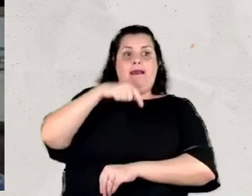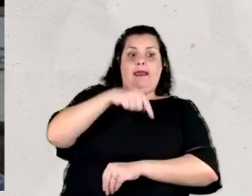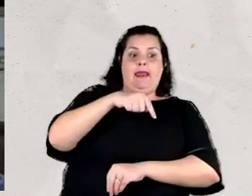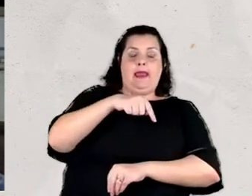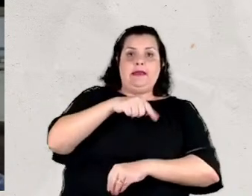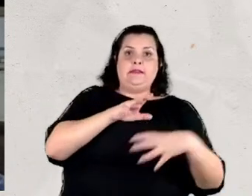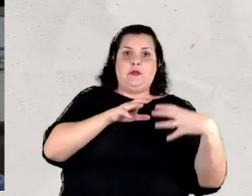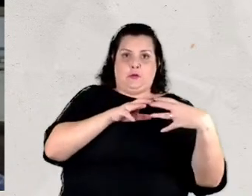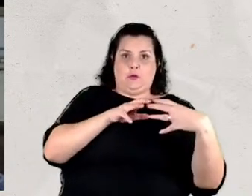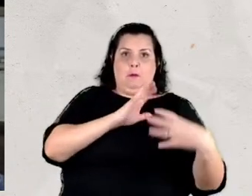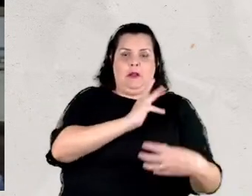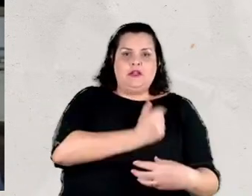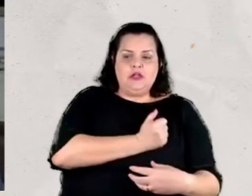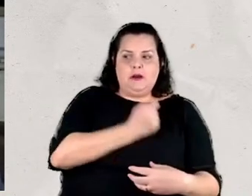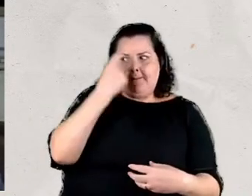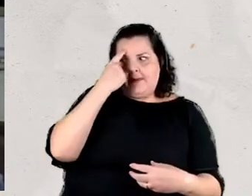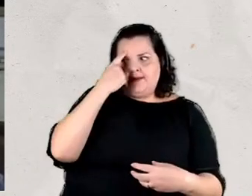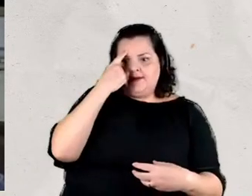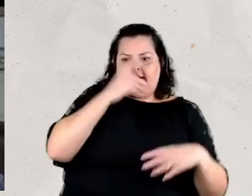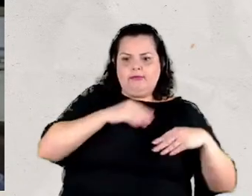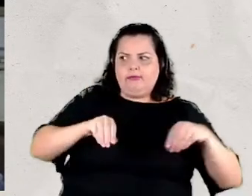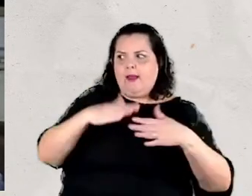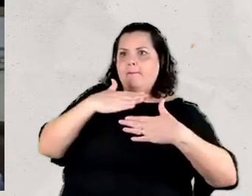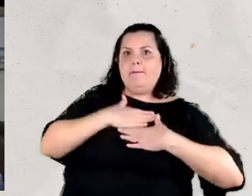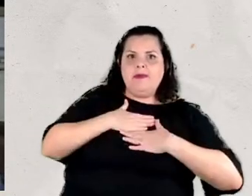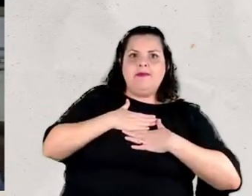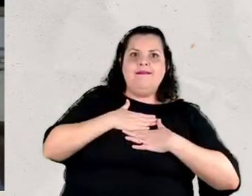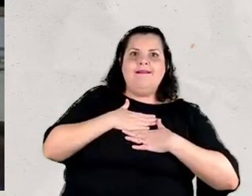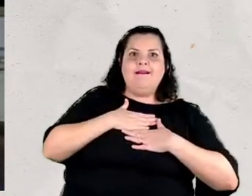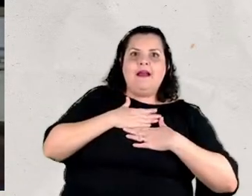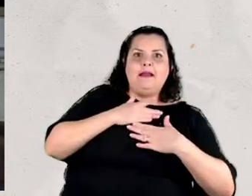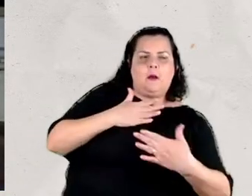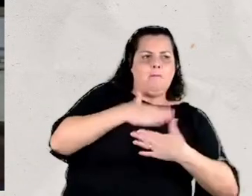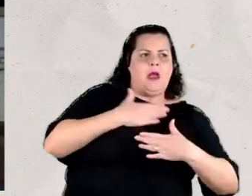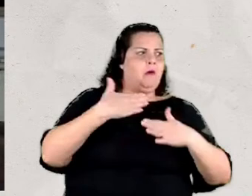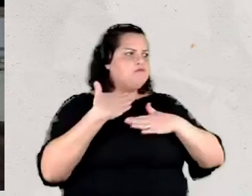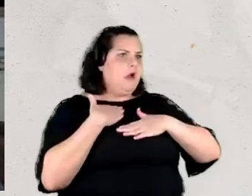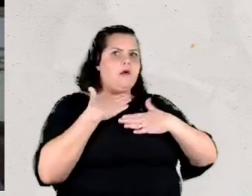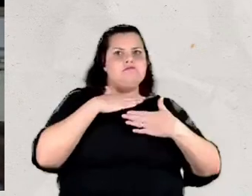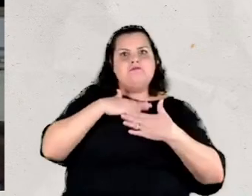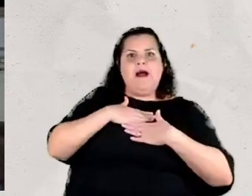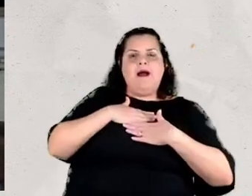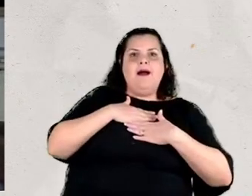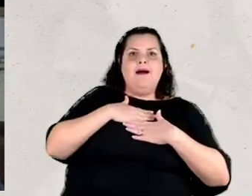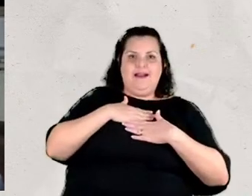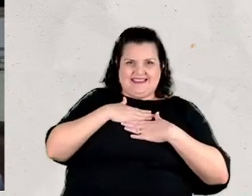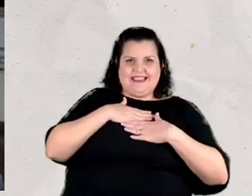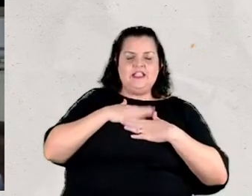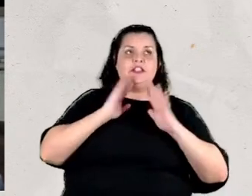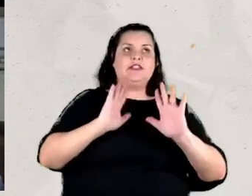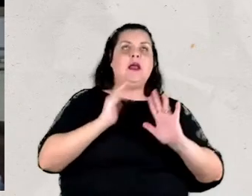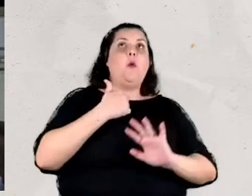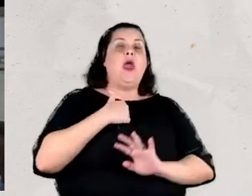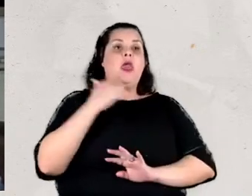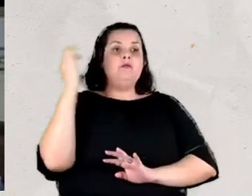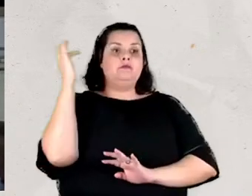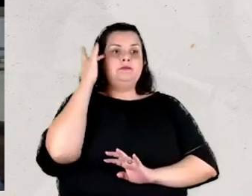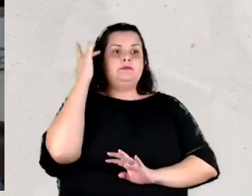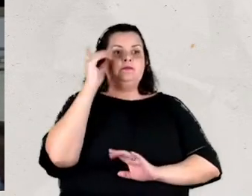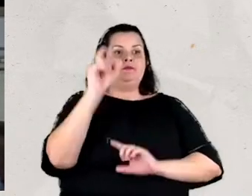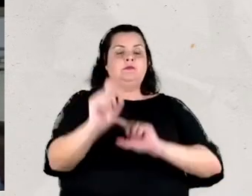that certainly the Palestinian side and the Arab world in general understands very